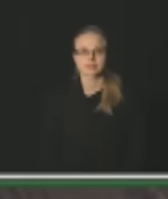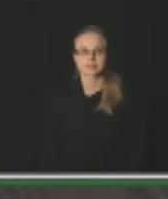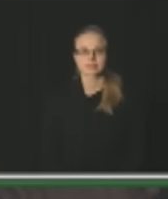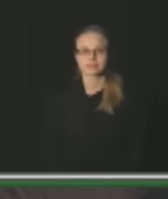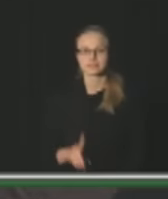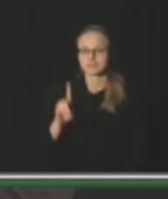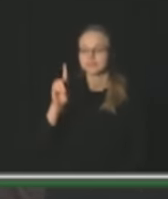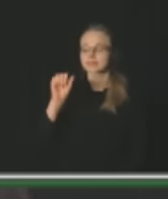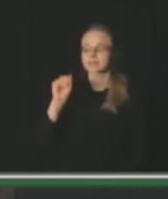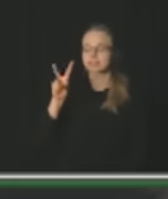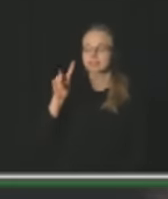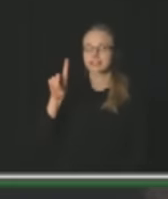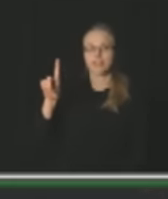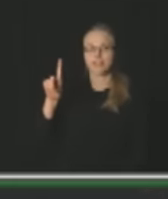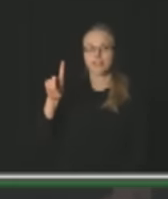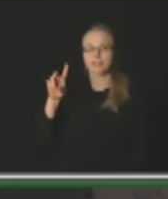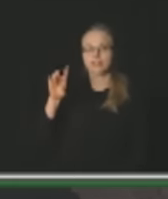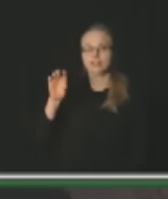David Ricci.